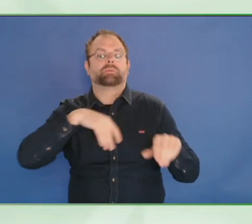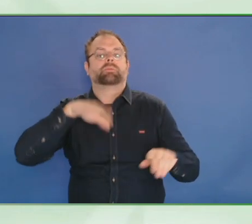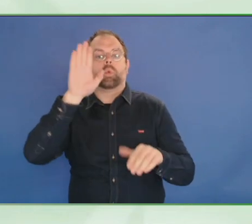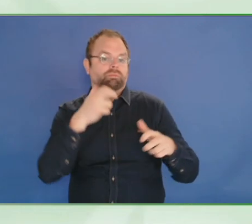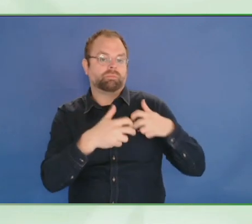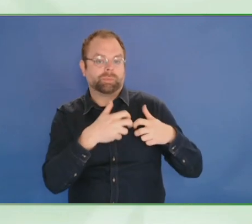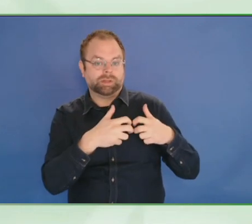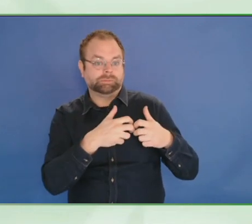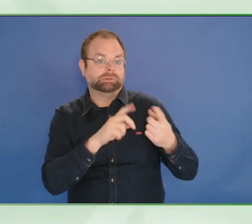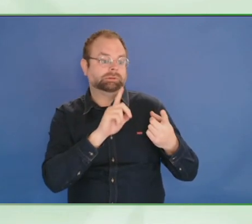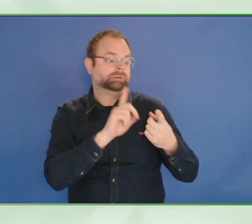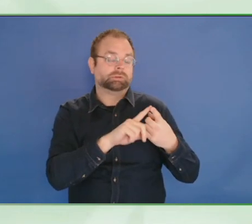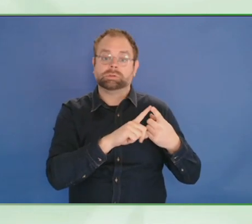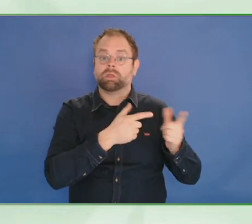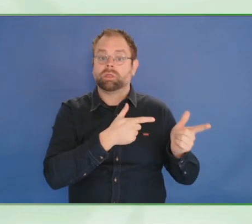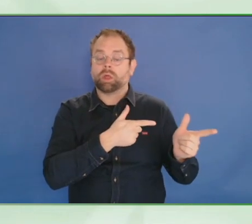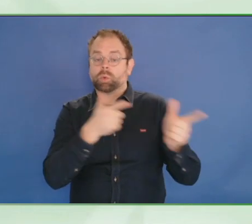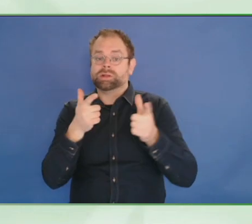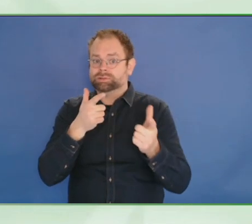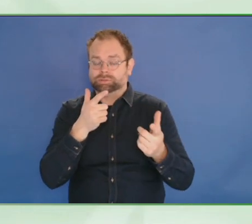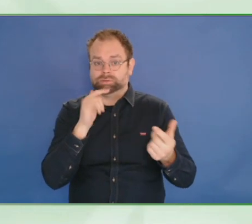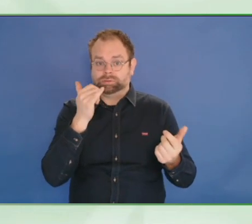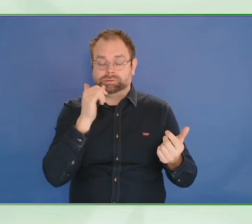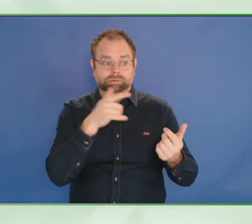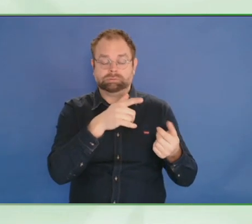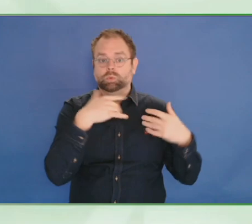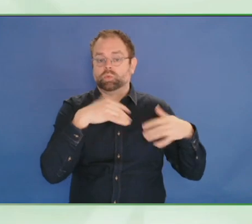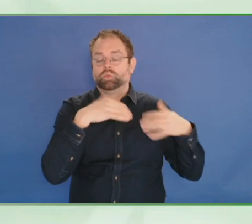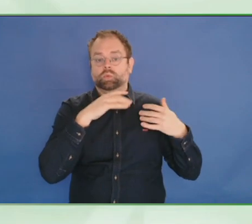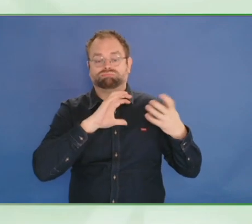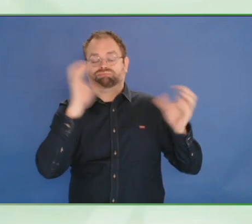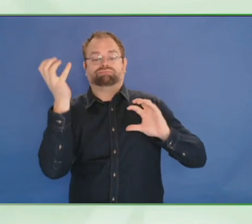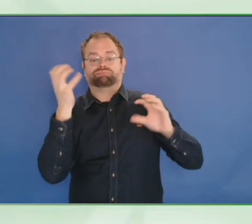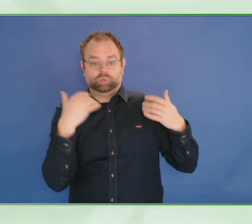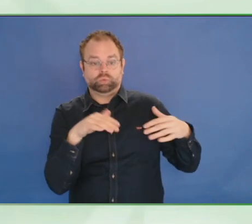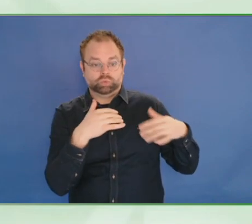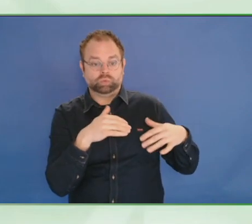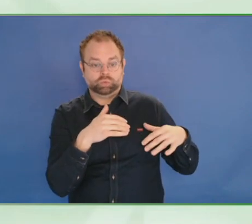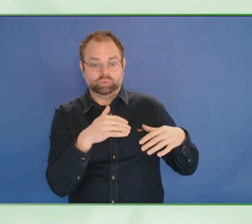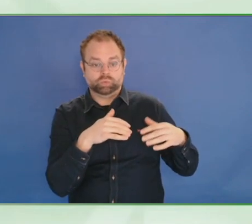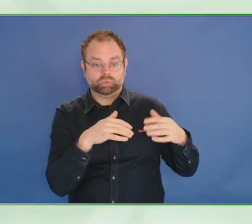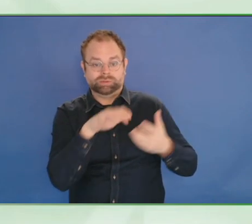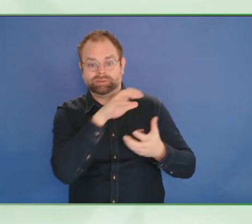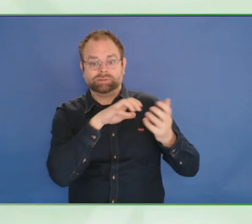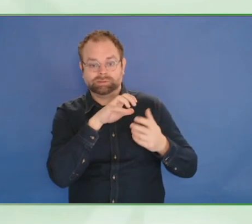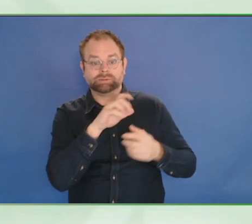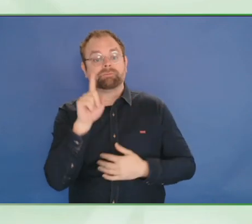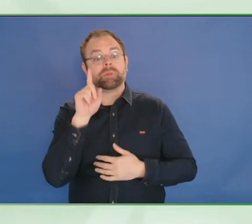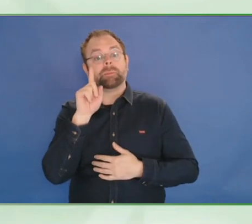crisis, but we have many people who live in the area around Ground Zero, and